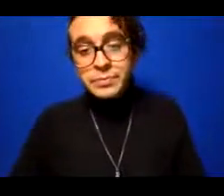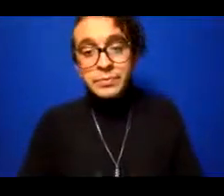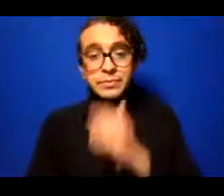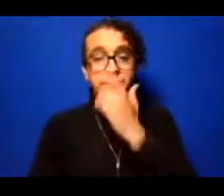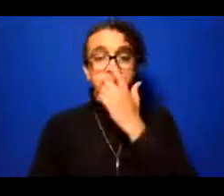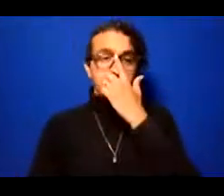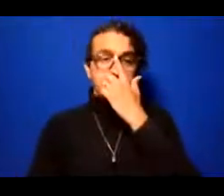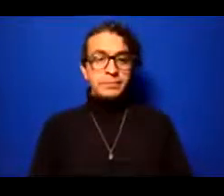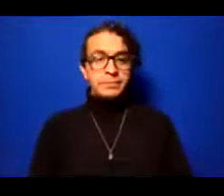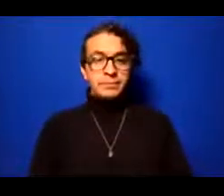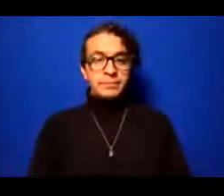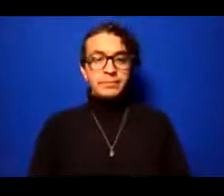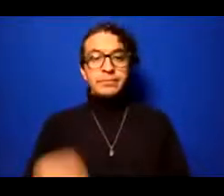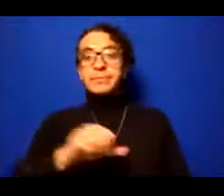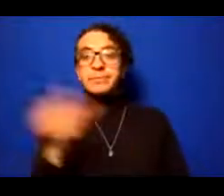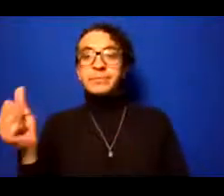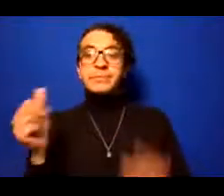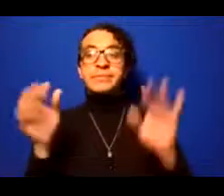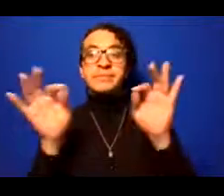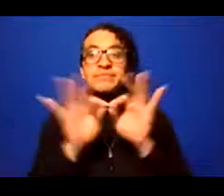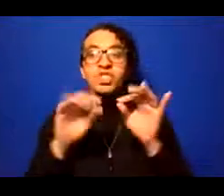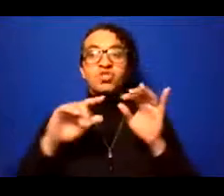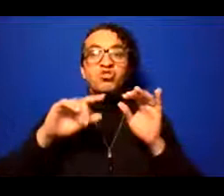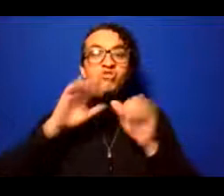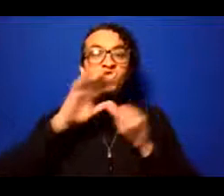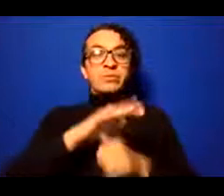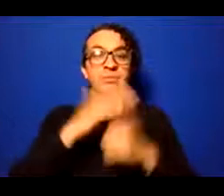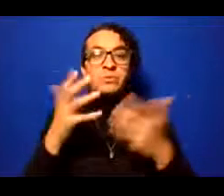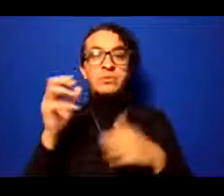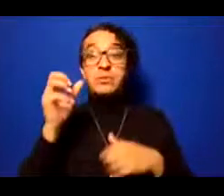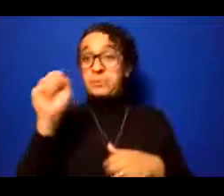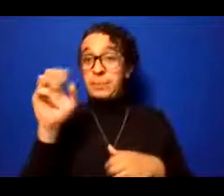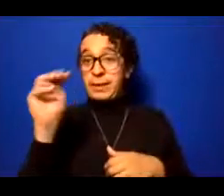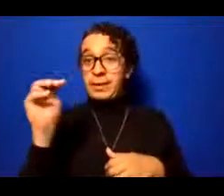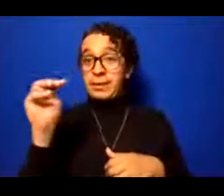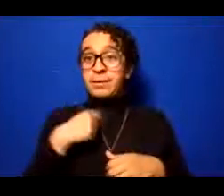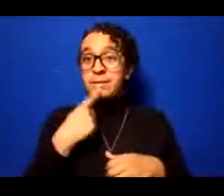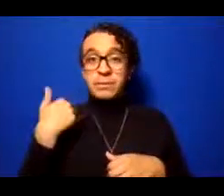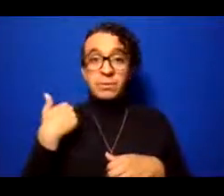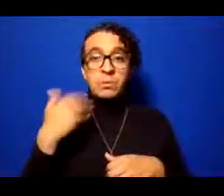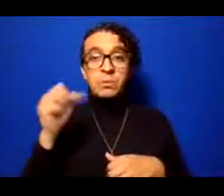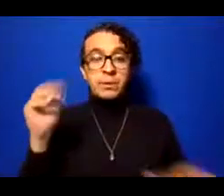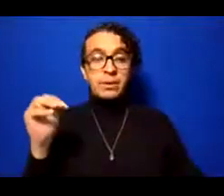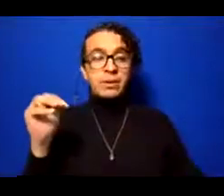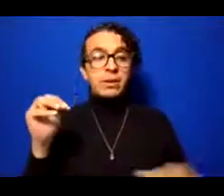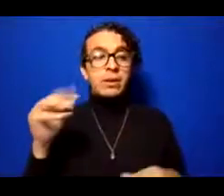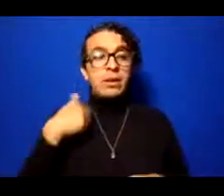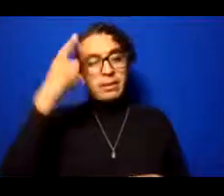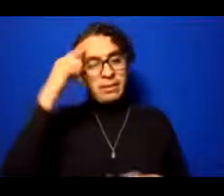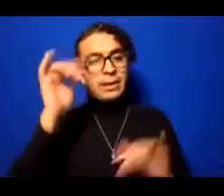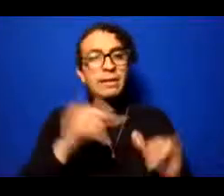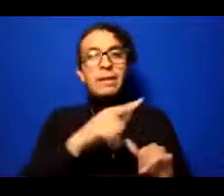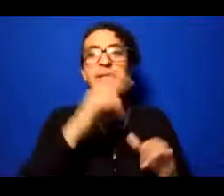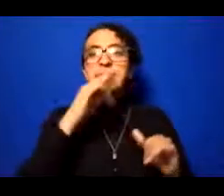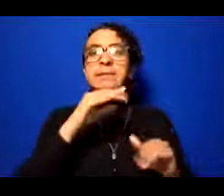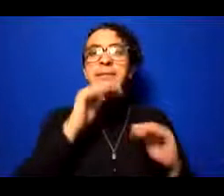Another major stress is, again, I kind of mentioned it before, is social media. I think our kids are starting to, they're not connecting